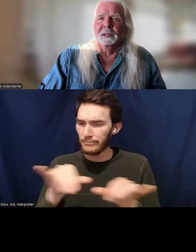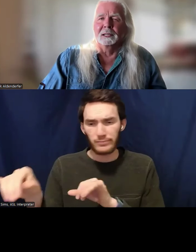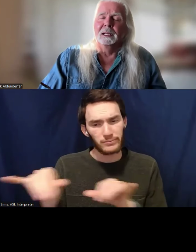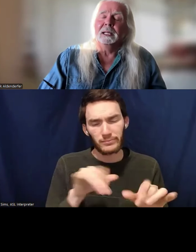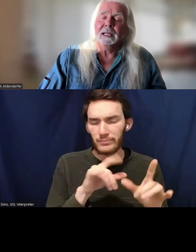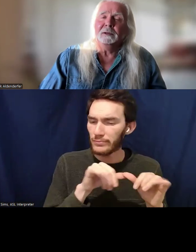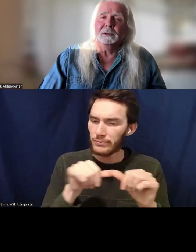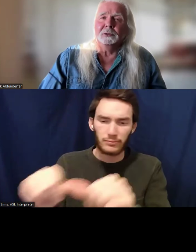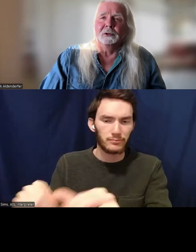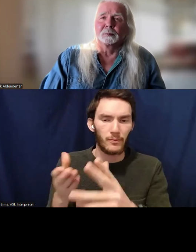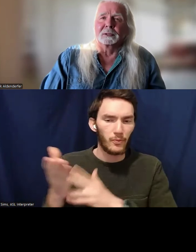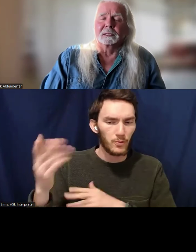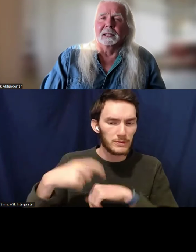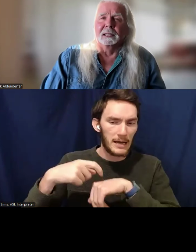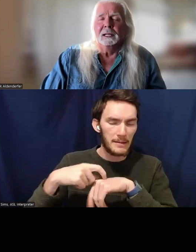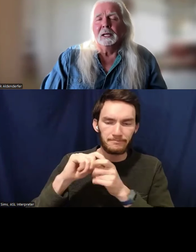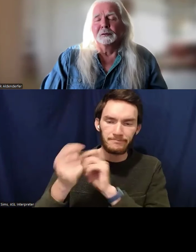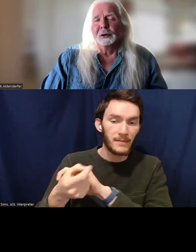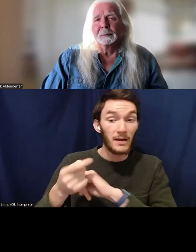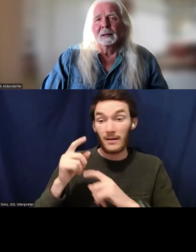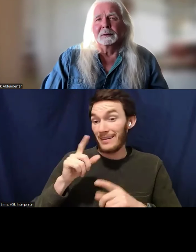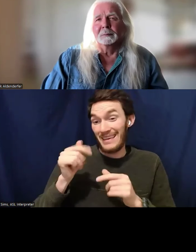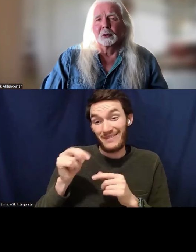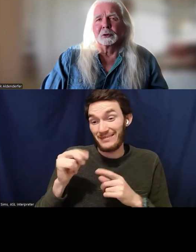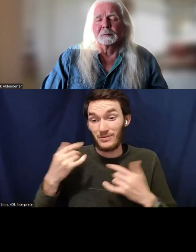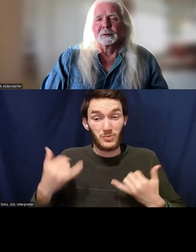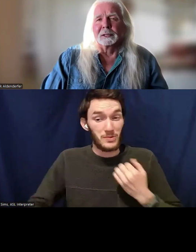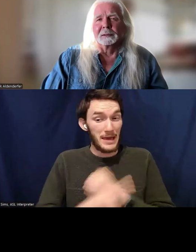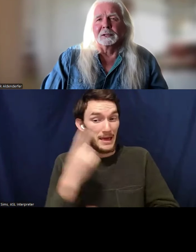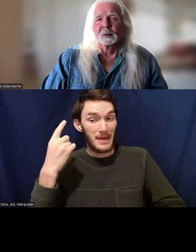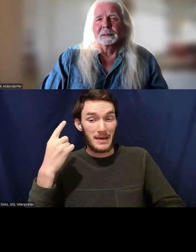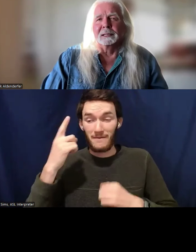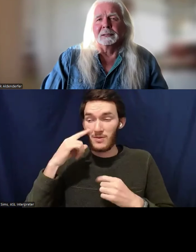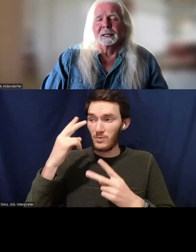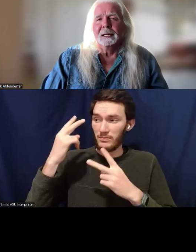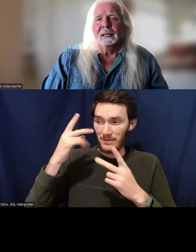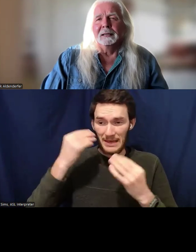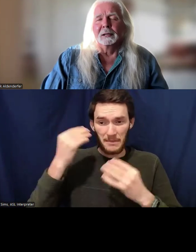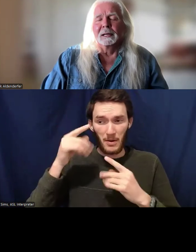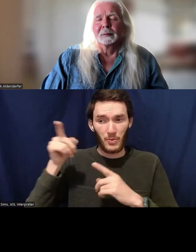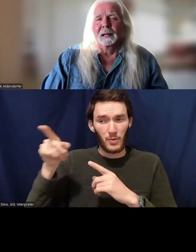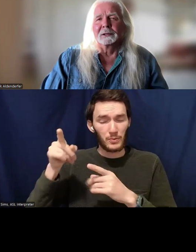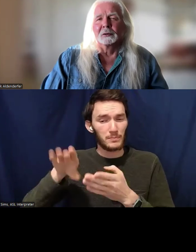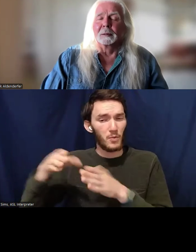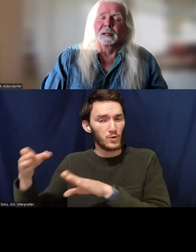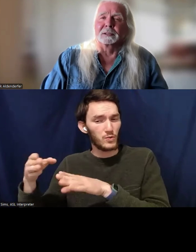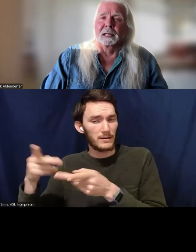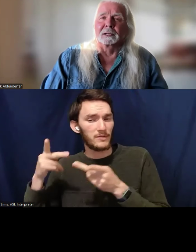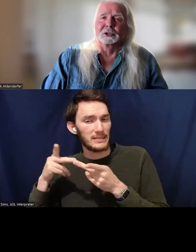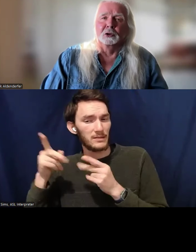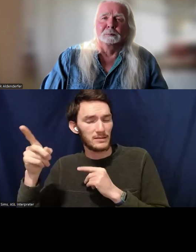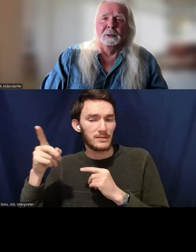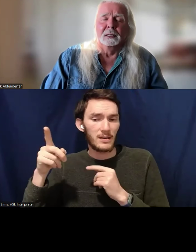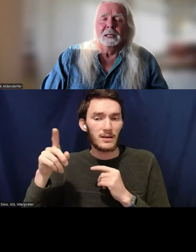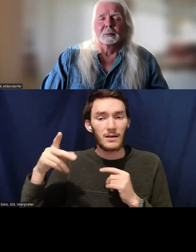over time, even into the present day. If you think about the mortuary facilities one sees in the Tibetan plateau at a place like